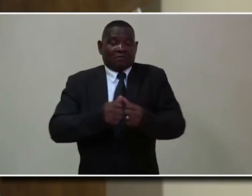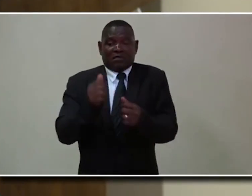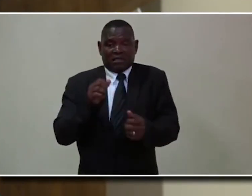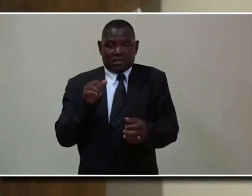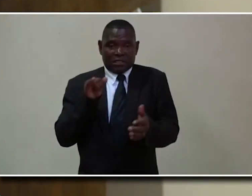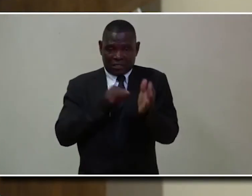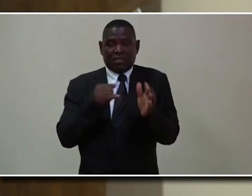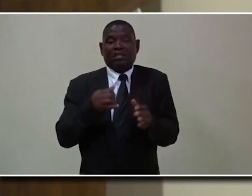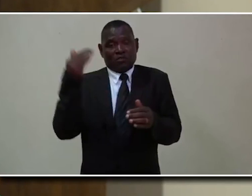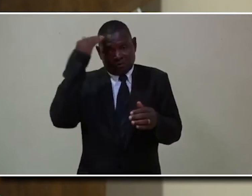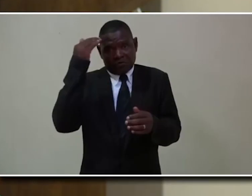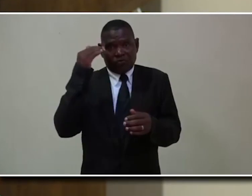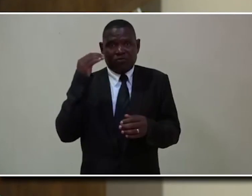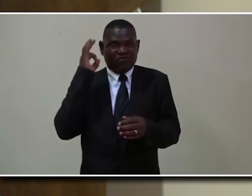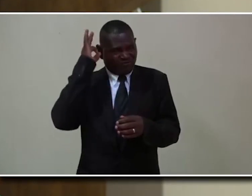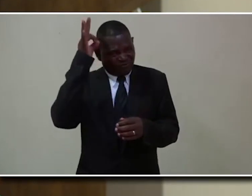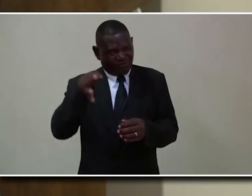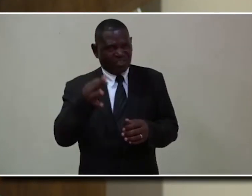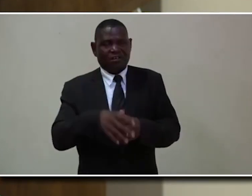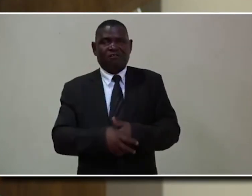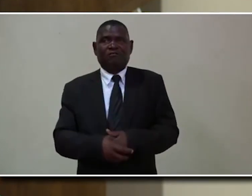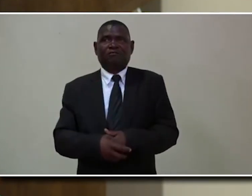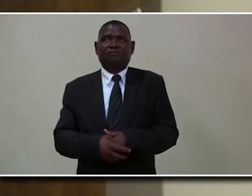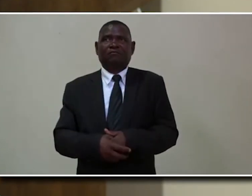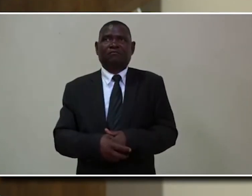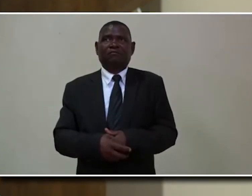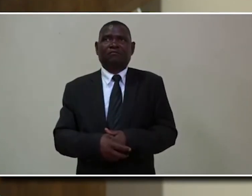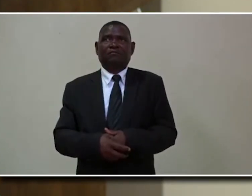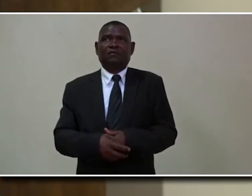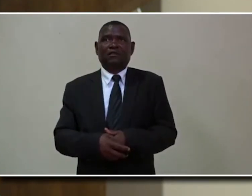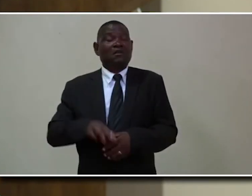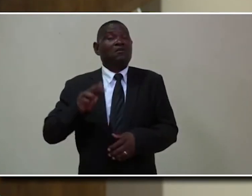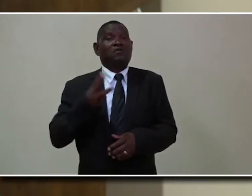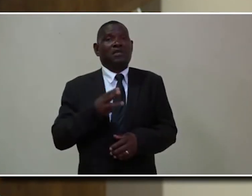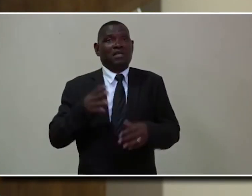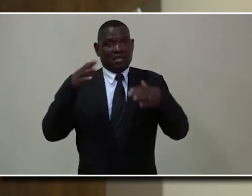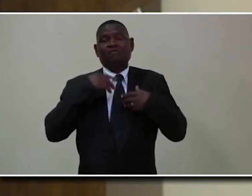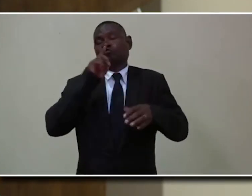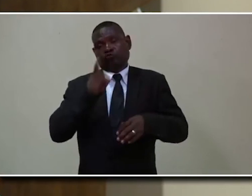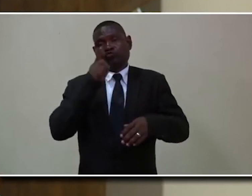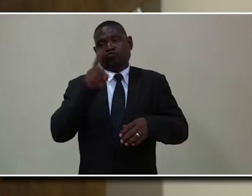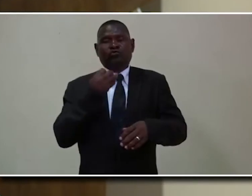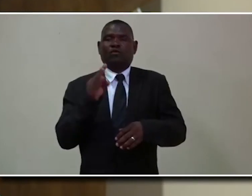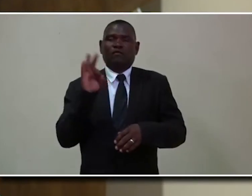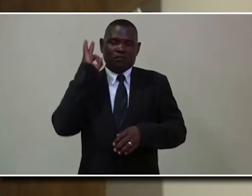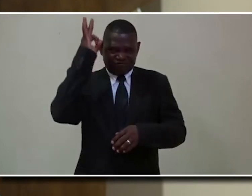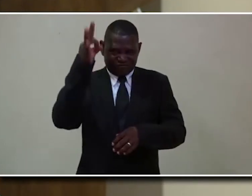his future. Anali kudzindikira kusimikizira kwatsogolo lake. We also have the certainty of our future. Nafeso in the